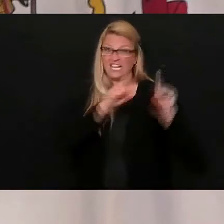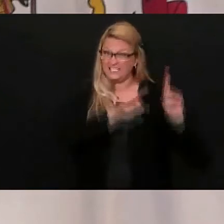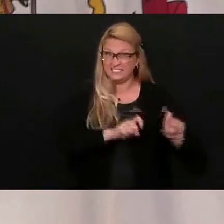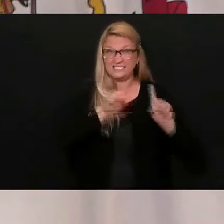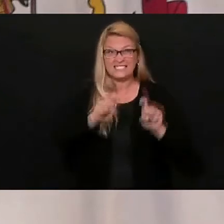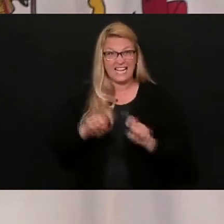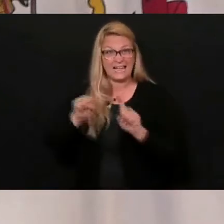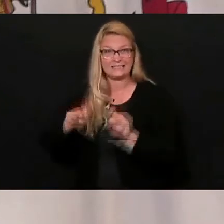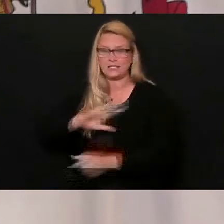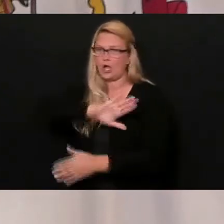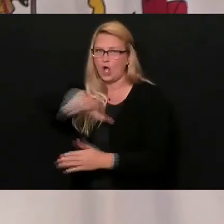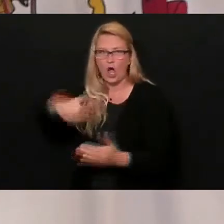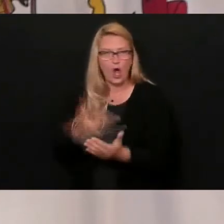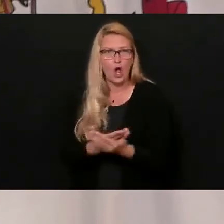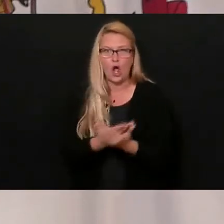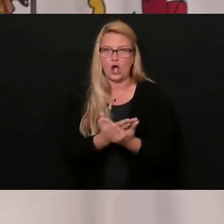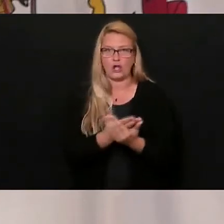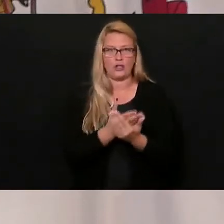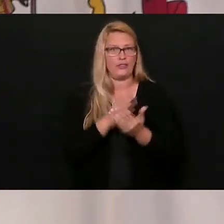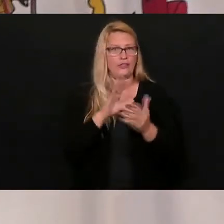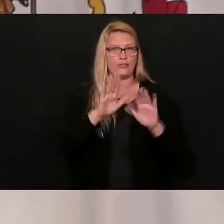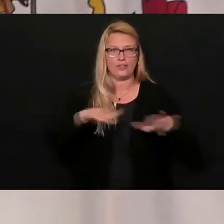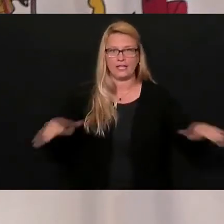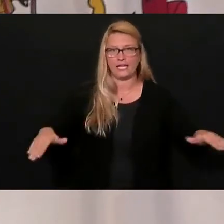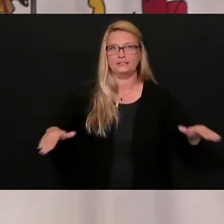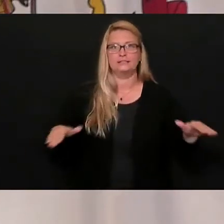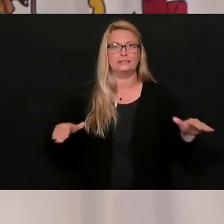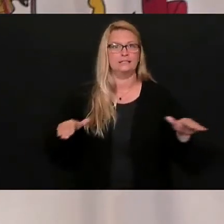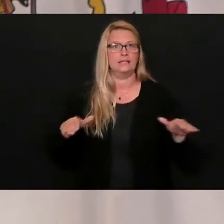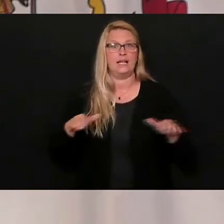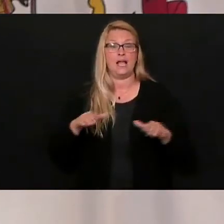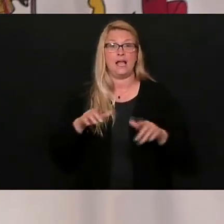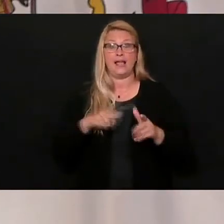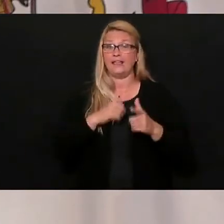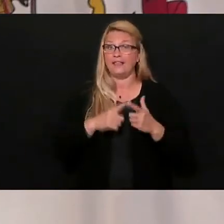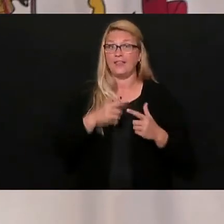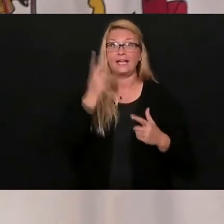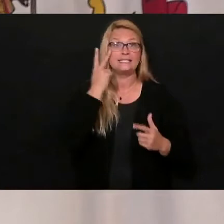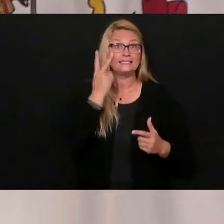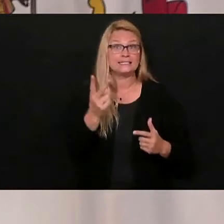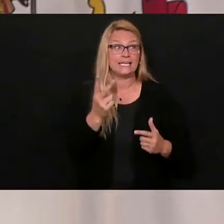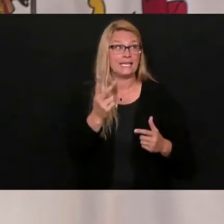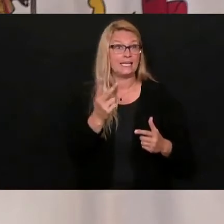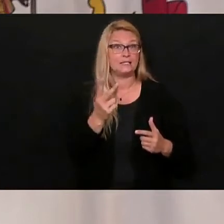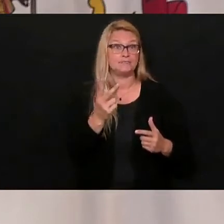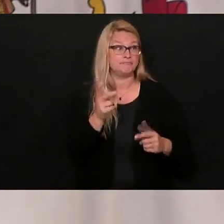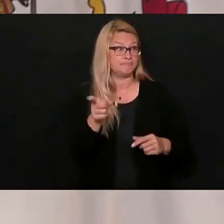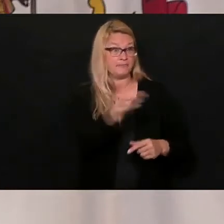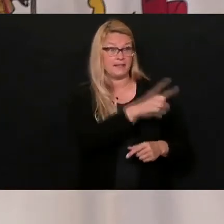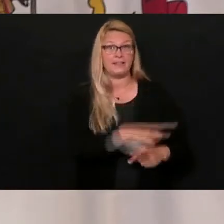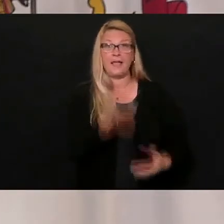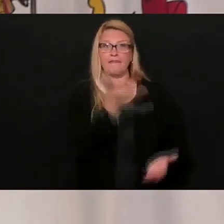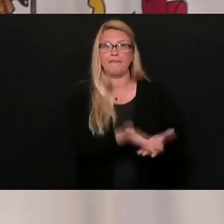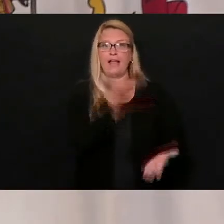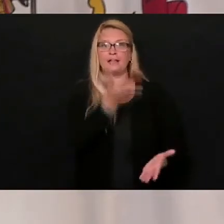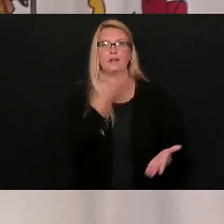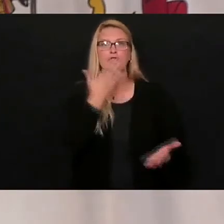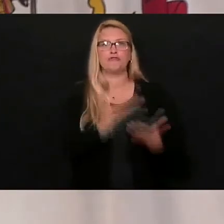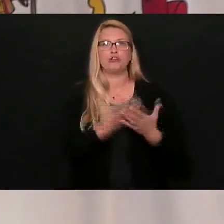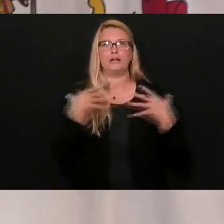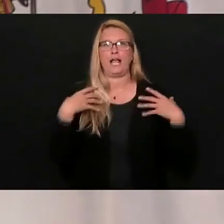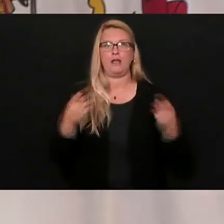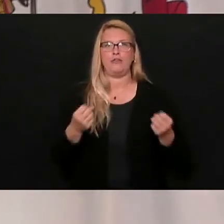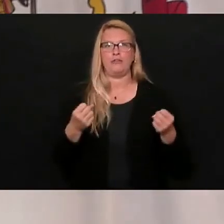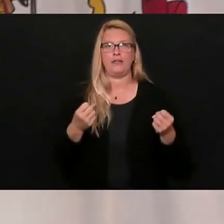would be all for. And then we could say the kids are good to go. But